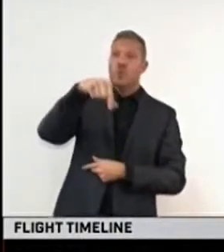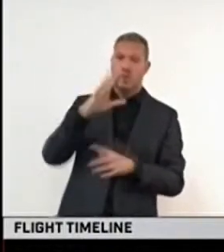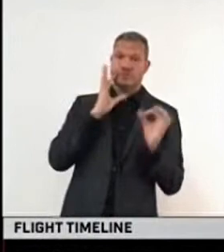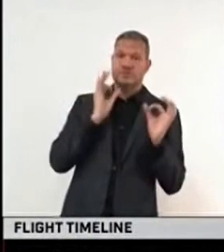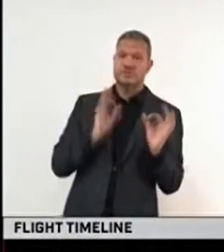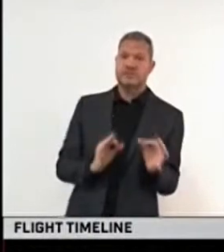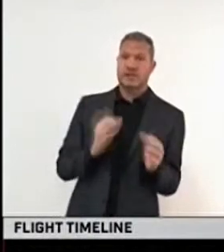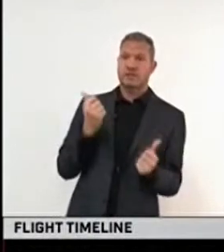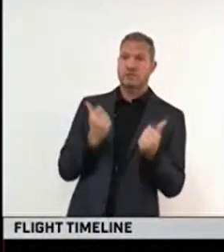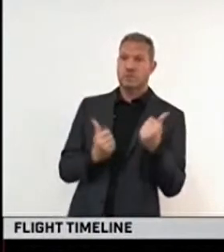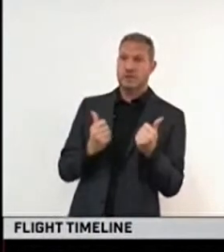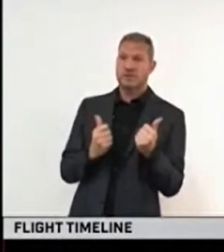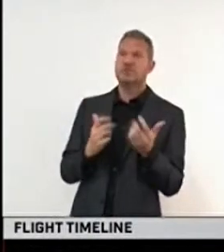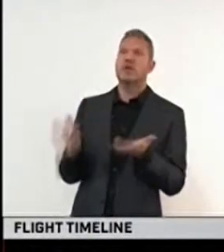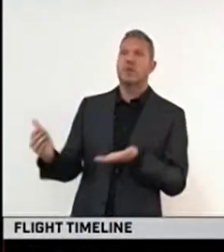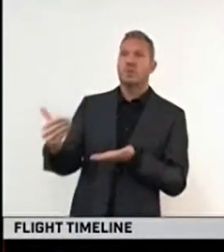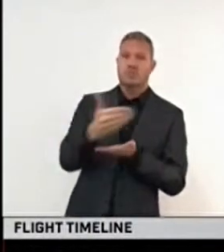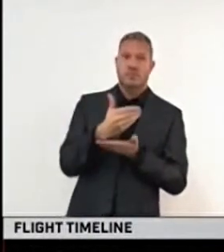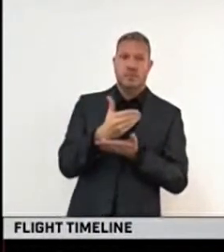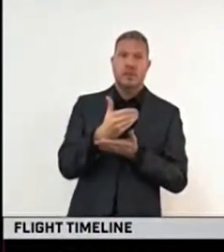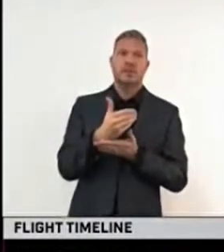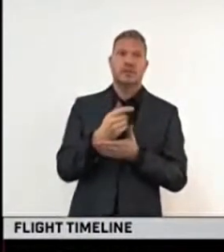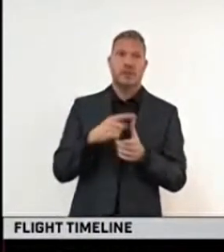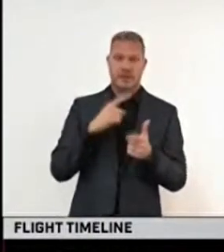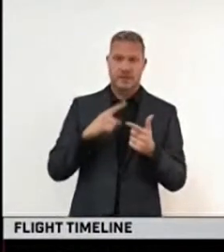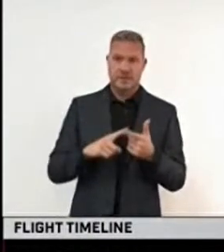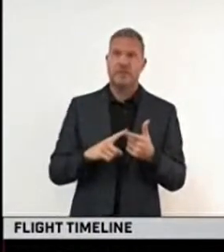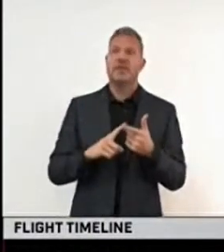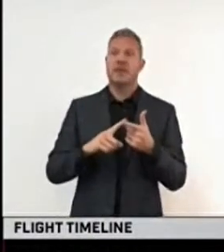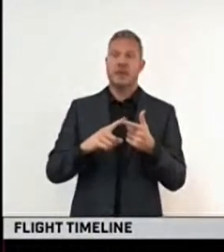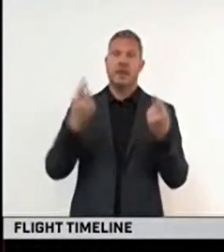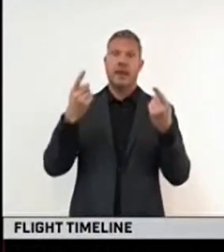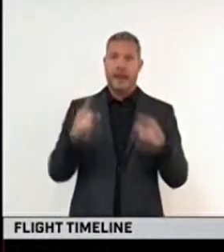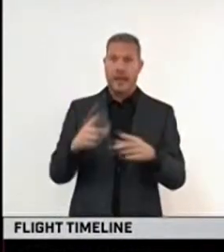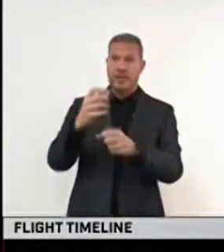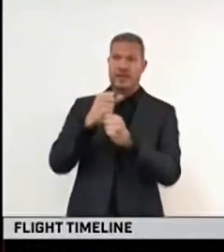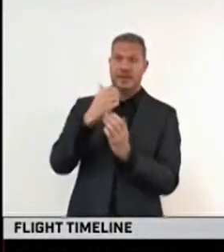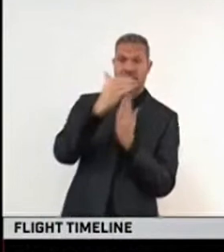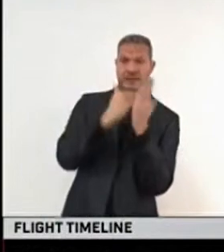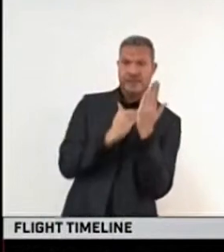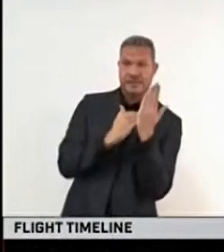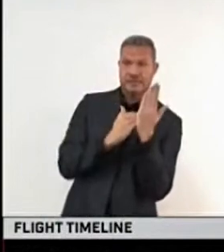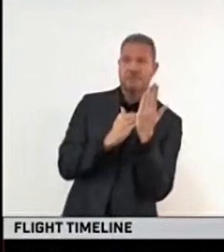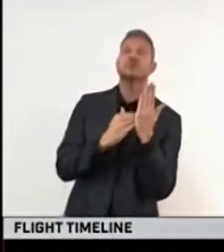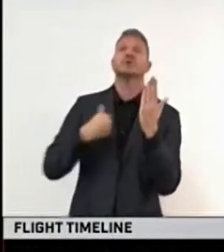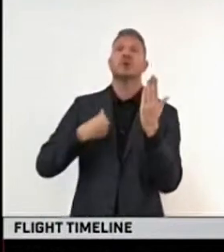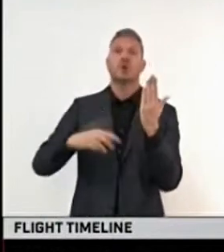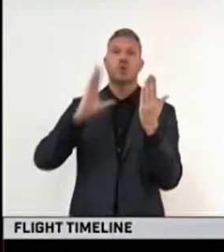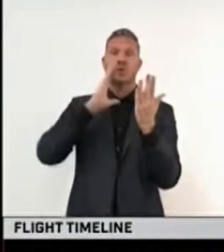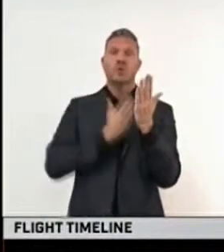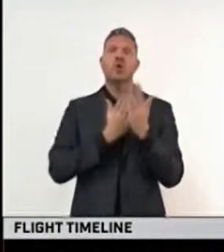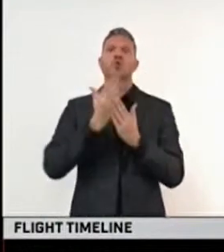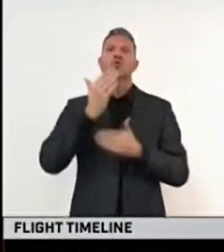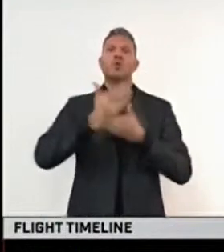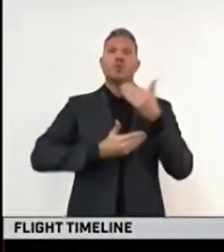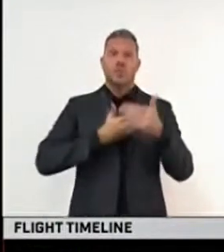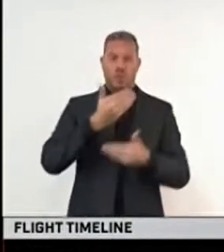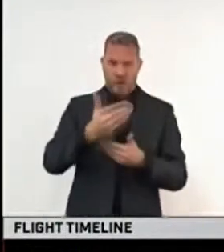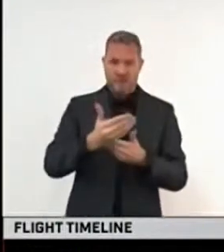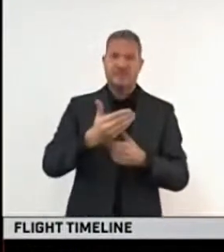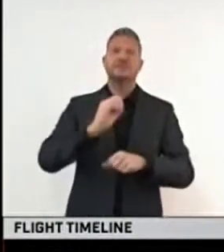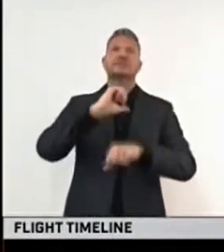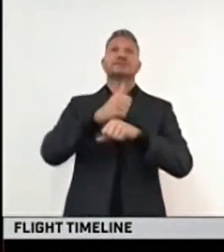those and then we execute to those. So once STP gets that list, then we work through our process, like I talked about, mission design